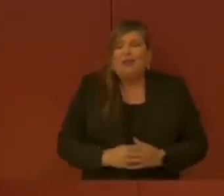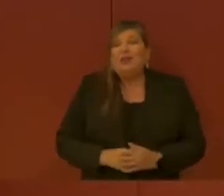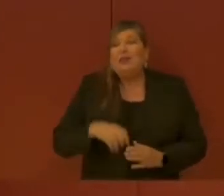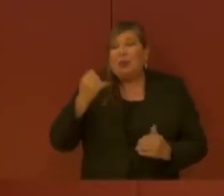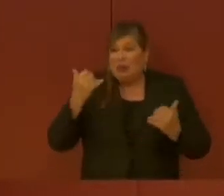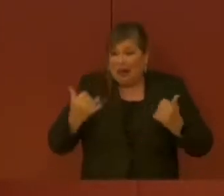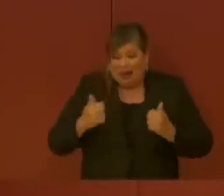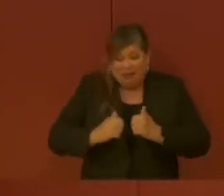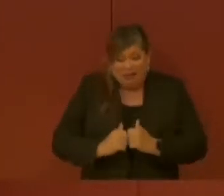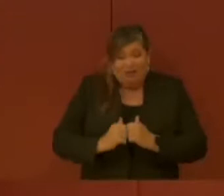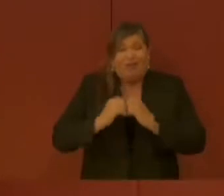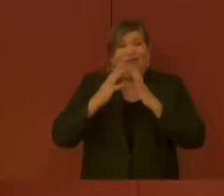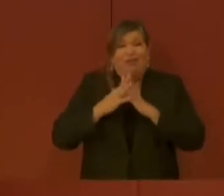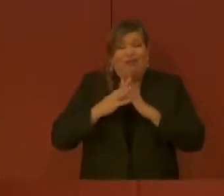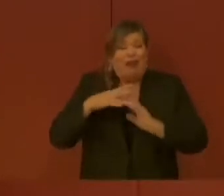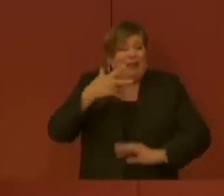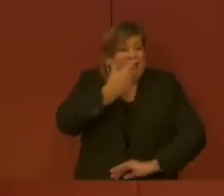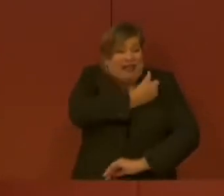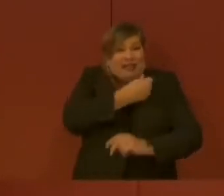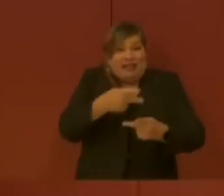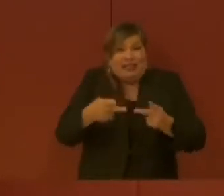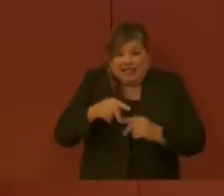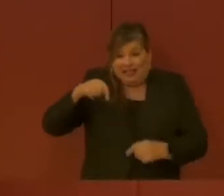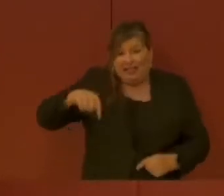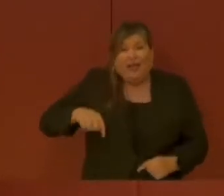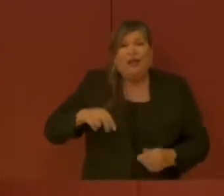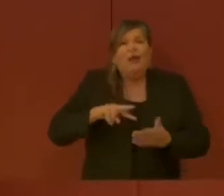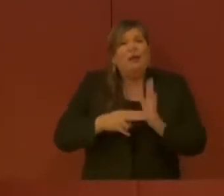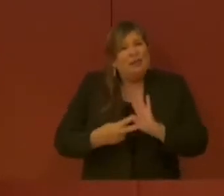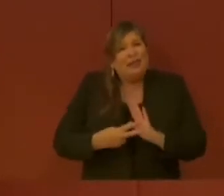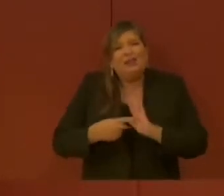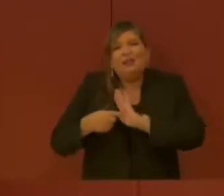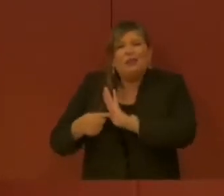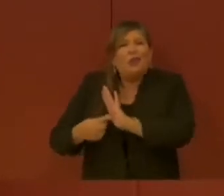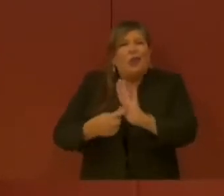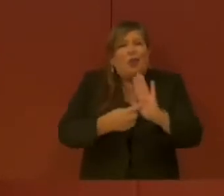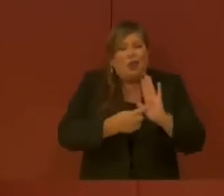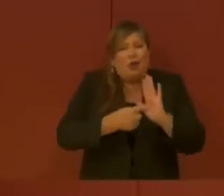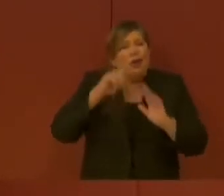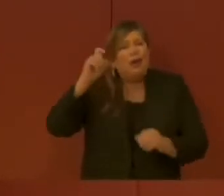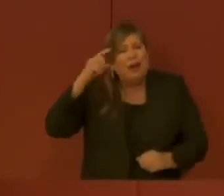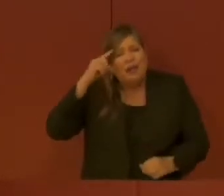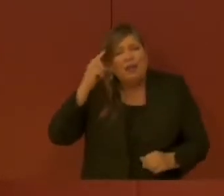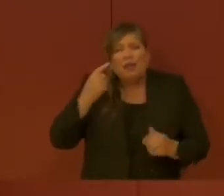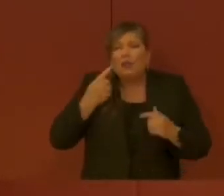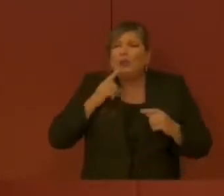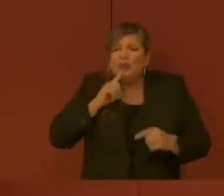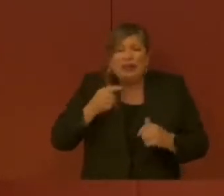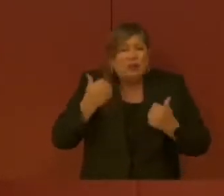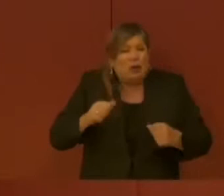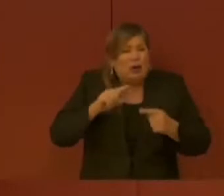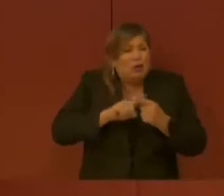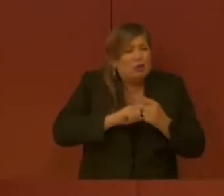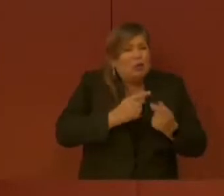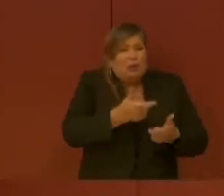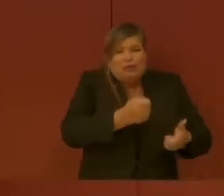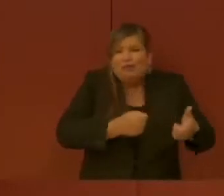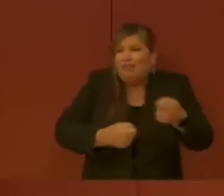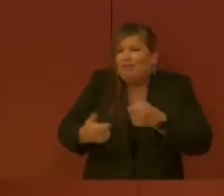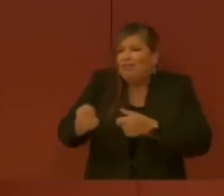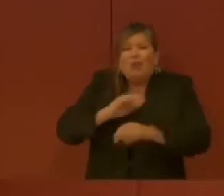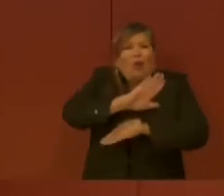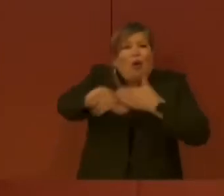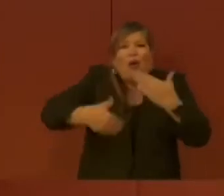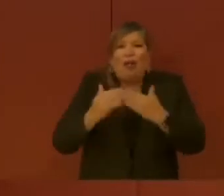one more example, I think, of all levels of government trying to work together to really get out into the communities where people